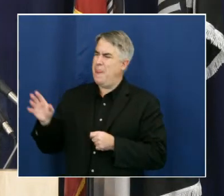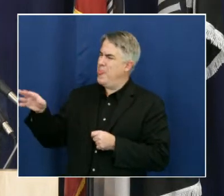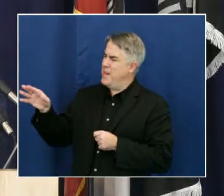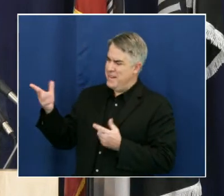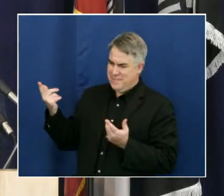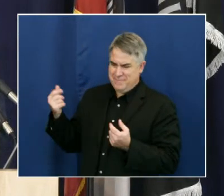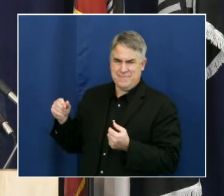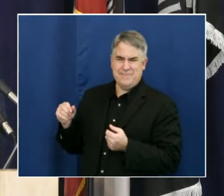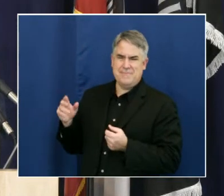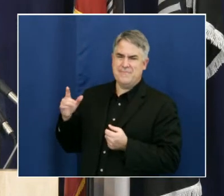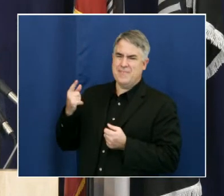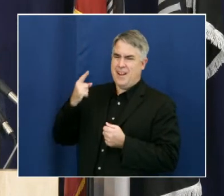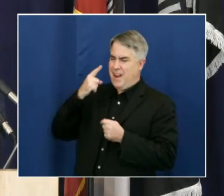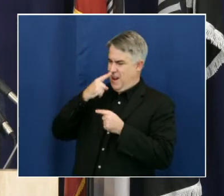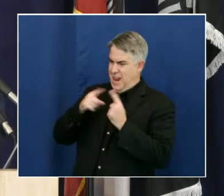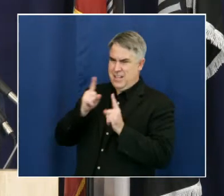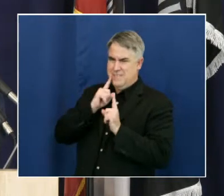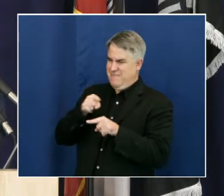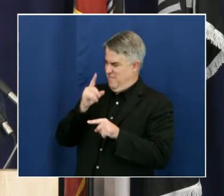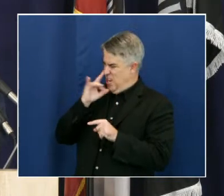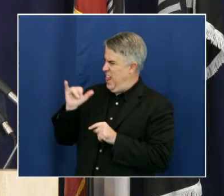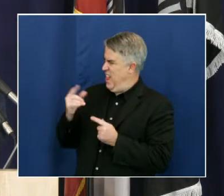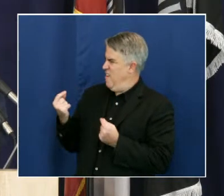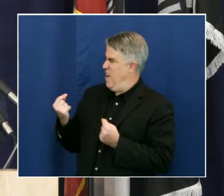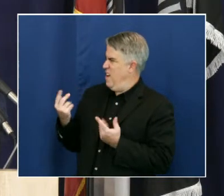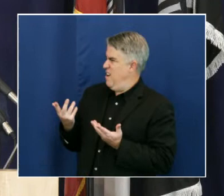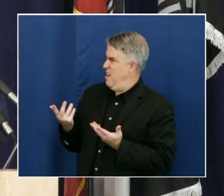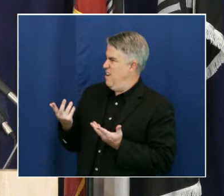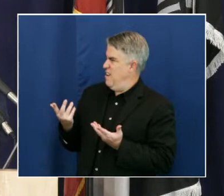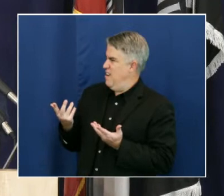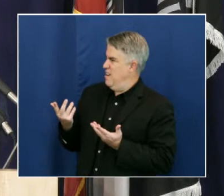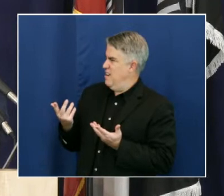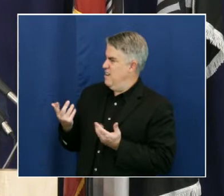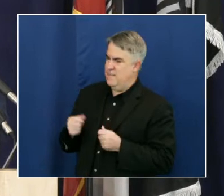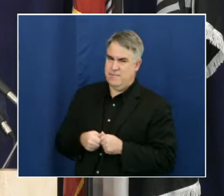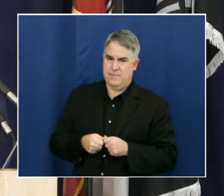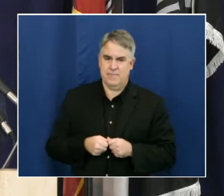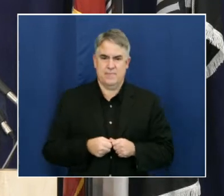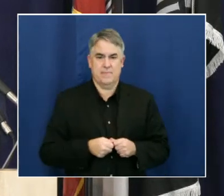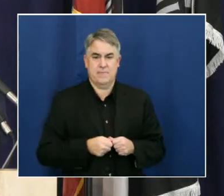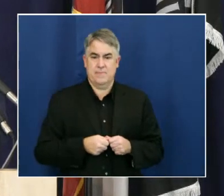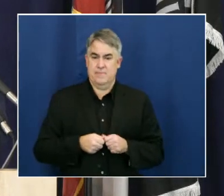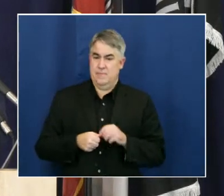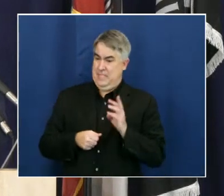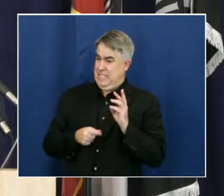allergic reactions were, and were they, as you said, a cluster